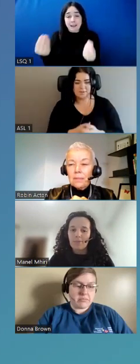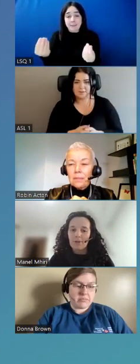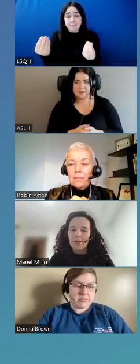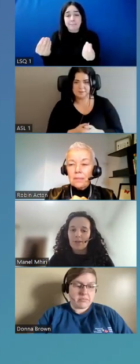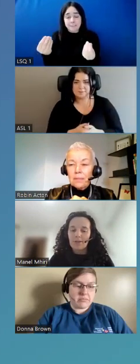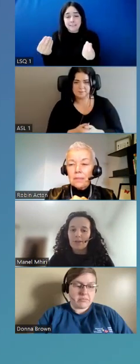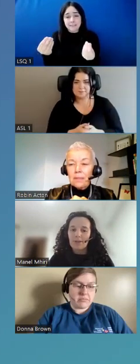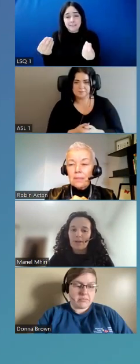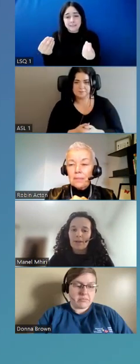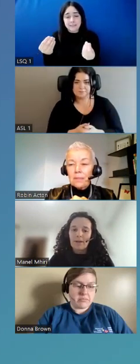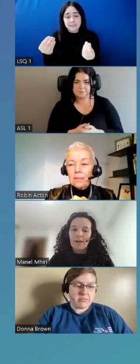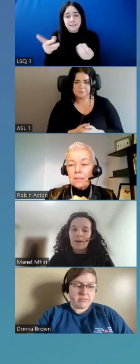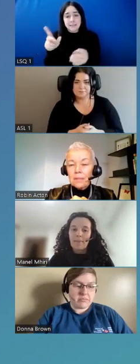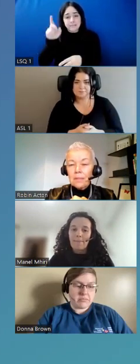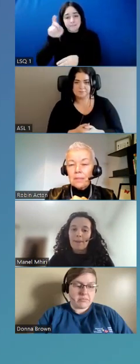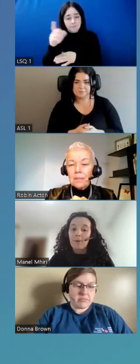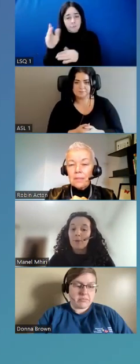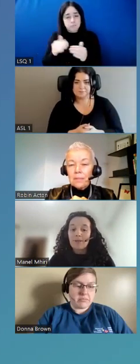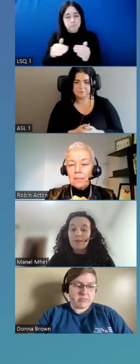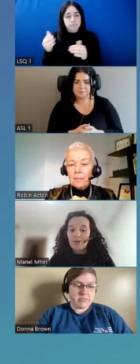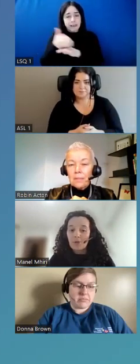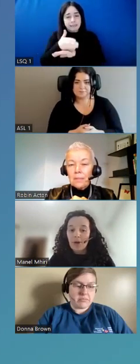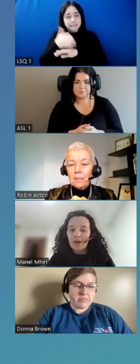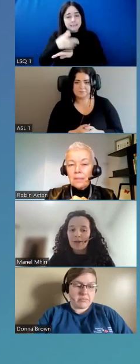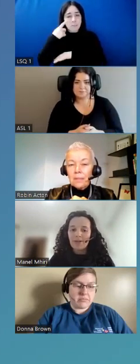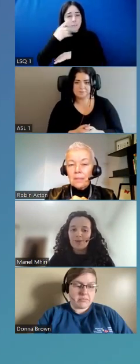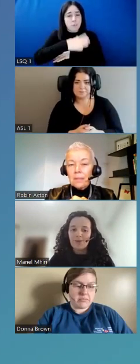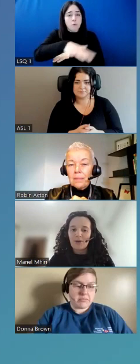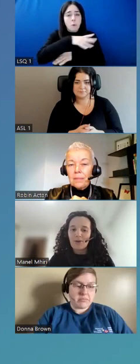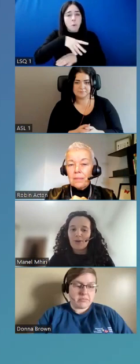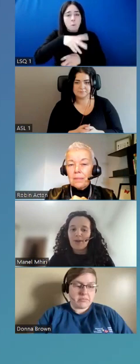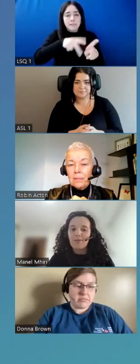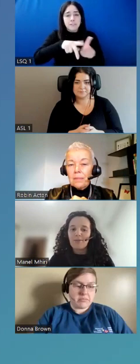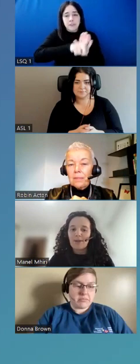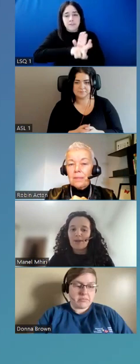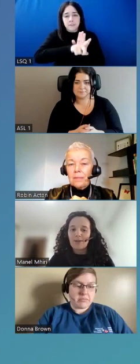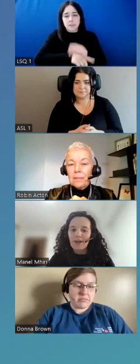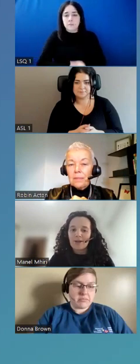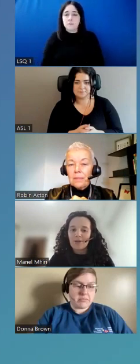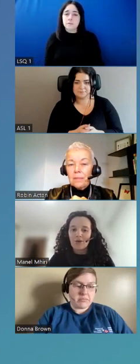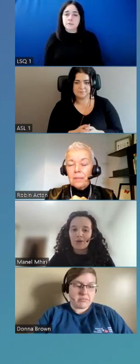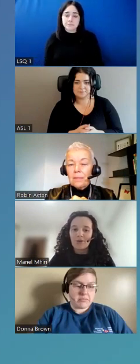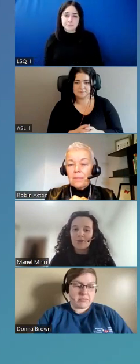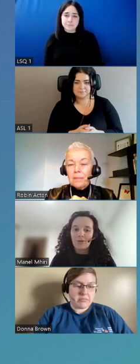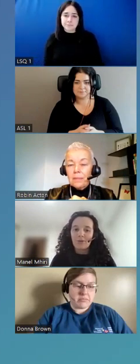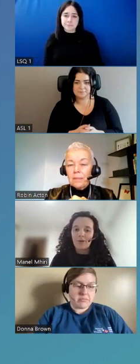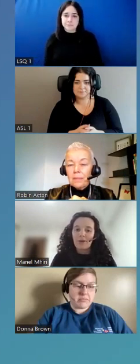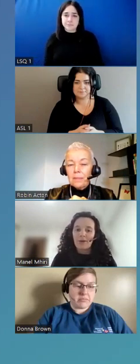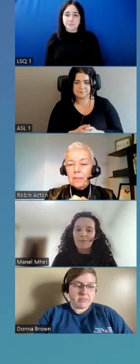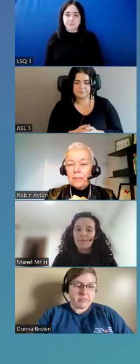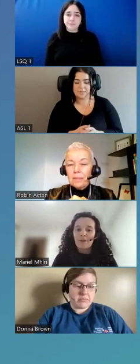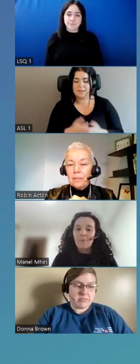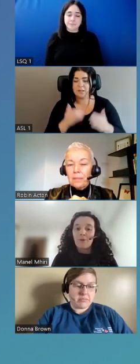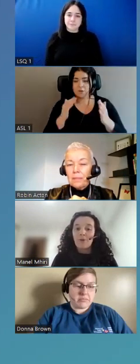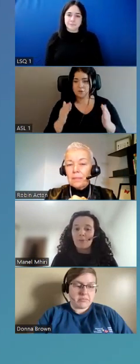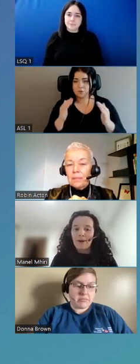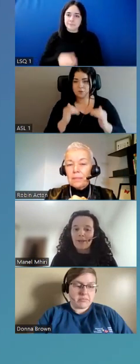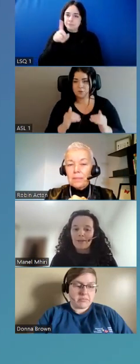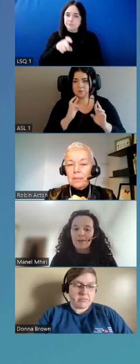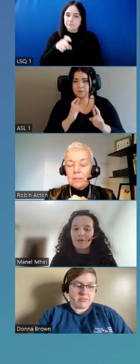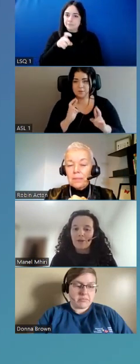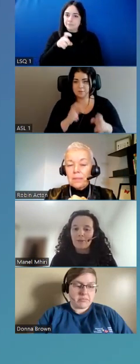intellectual disabilities. We will still try to include them in the next document. So for in the